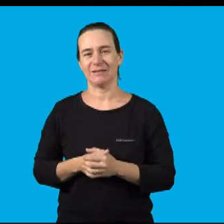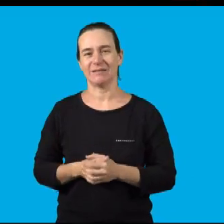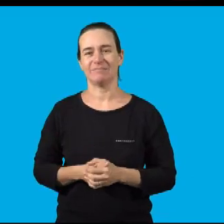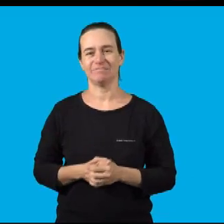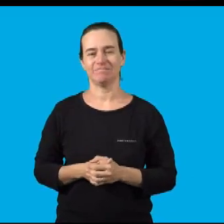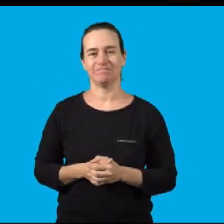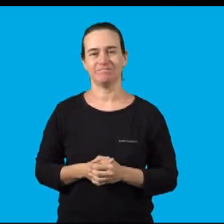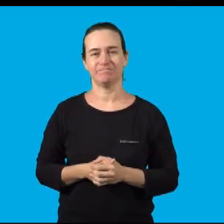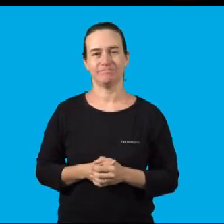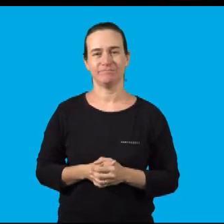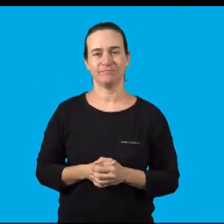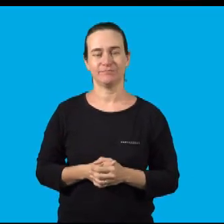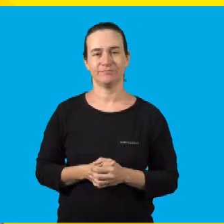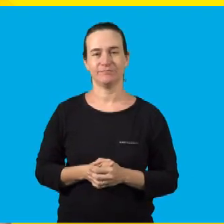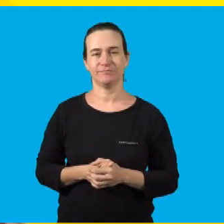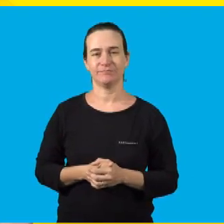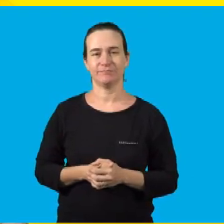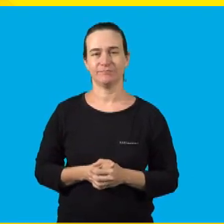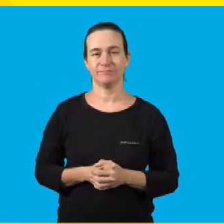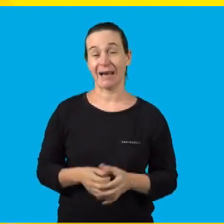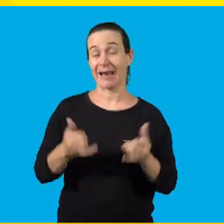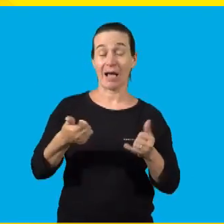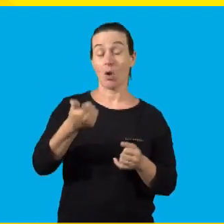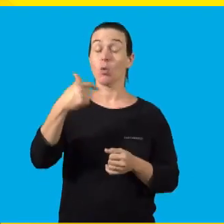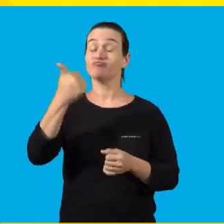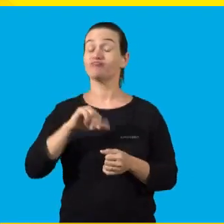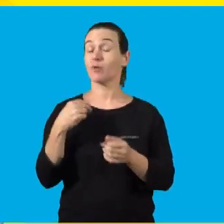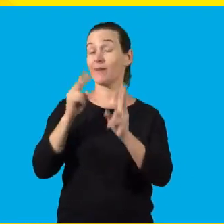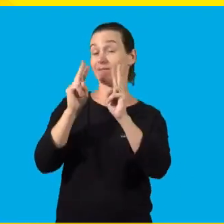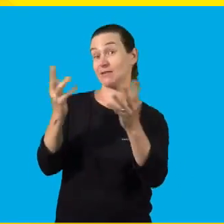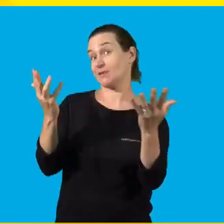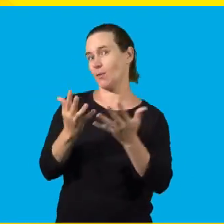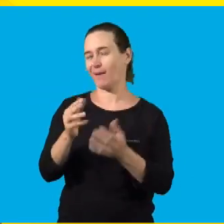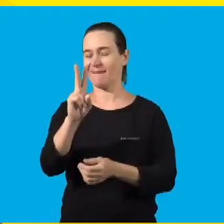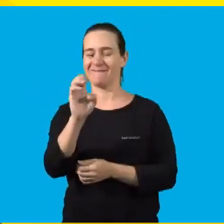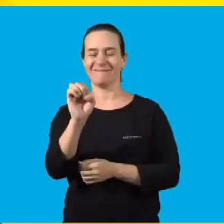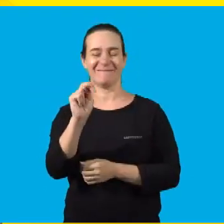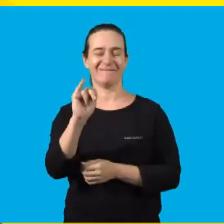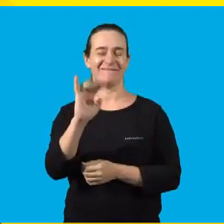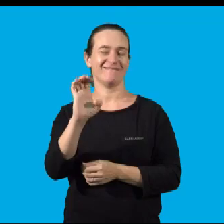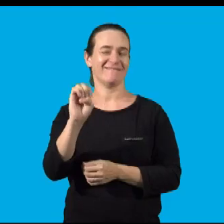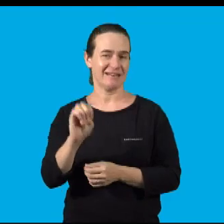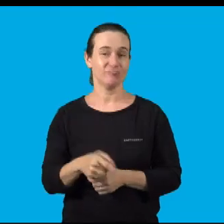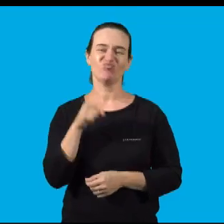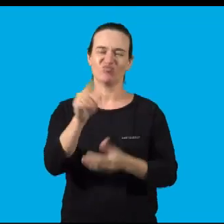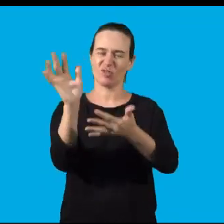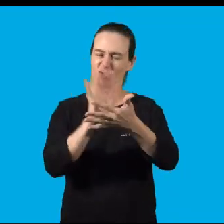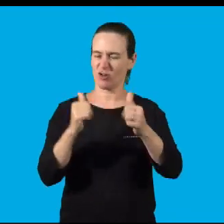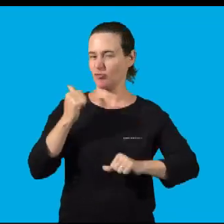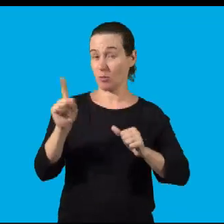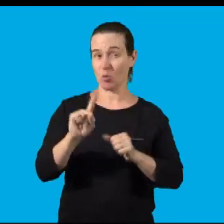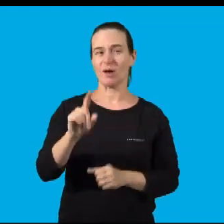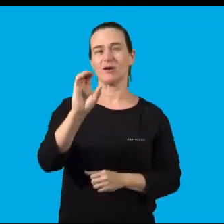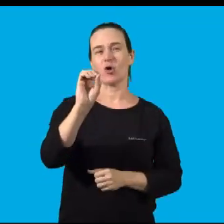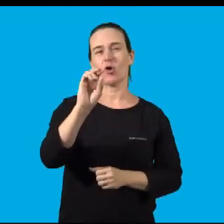strong moral compass. Now, let's go visit Venice with Othello.